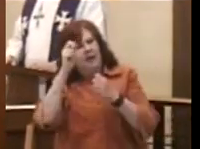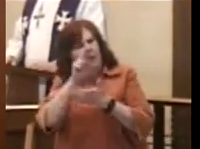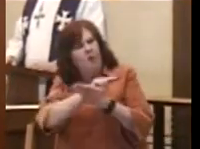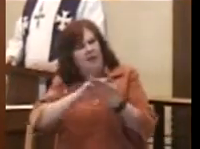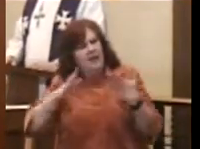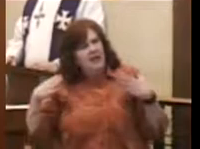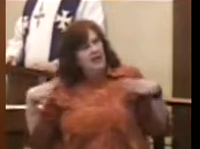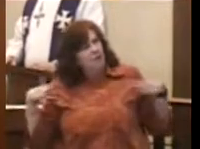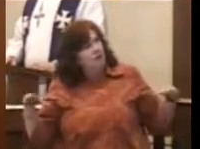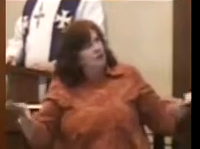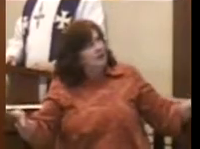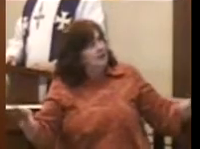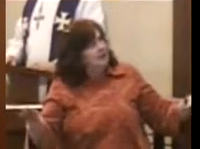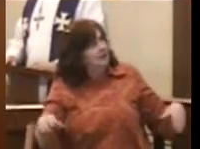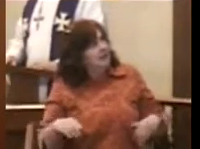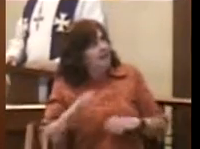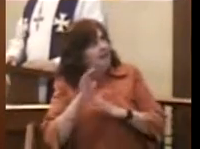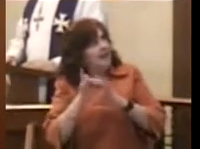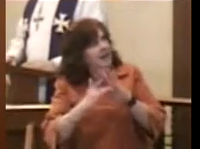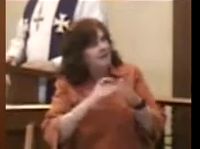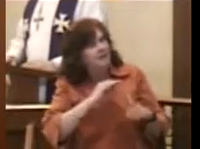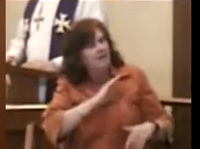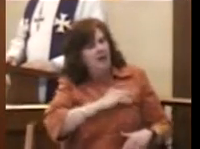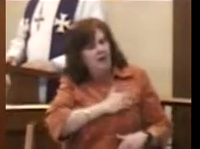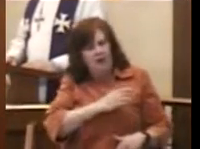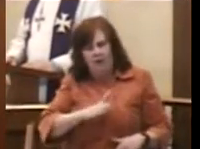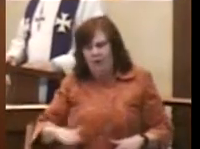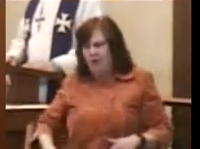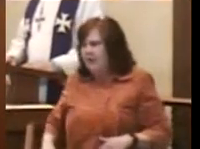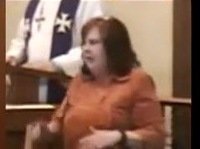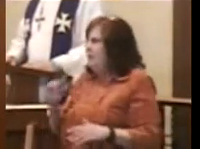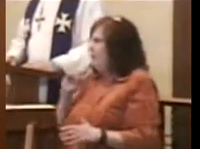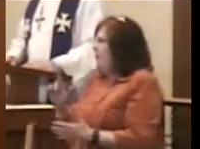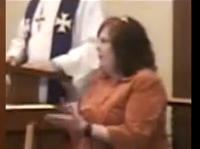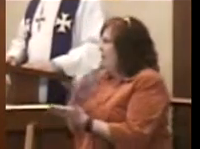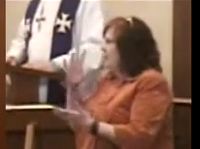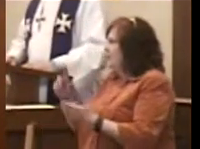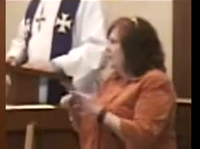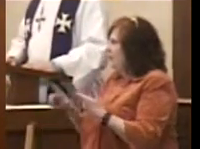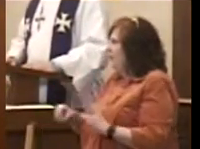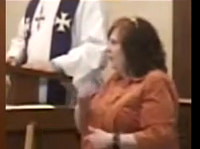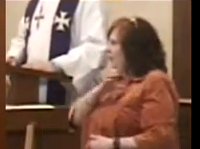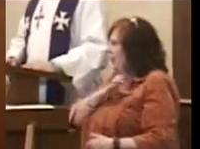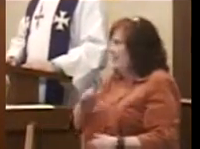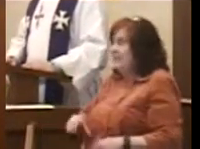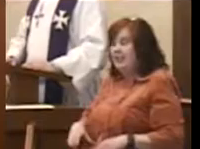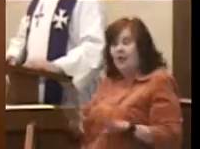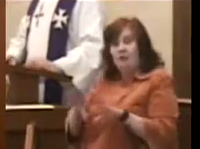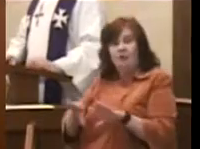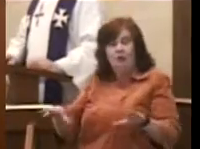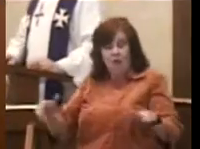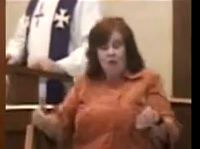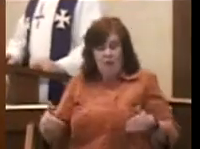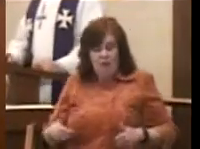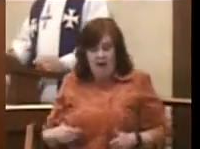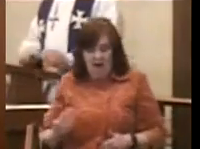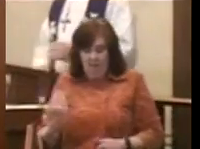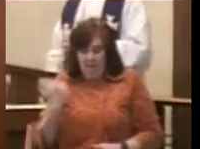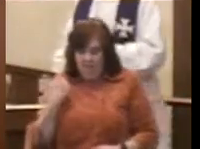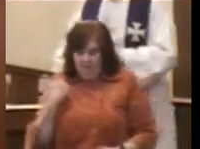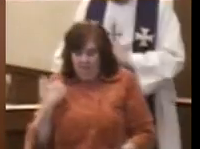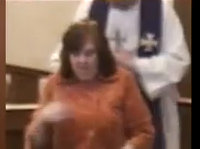angels." The Gospel of our Lord. Praise to you, O Christ. Children are welcome for the children's